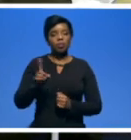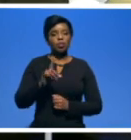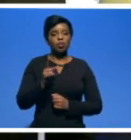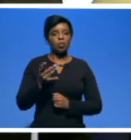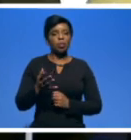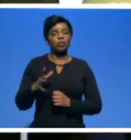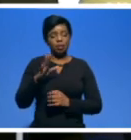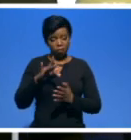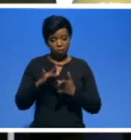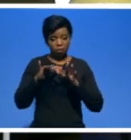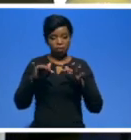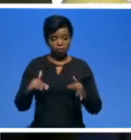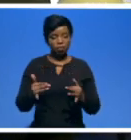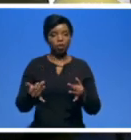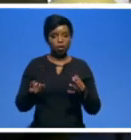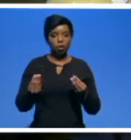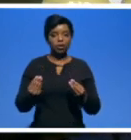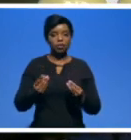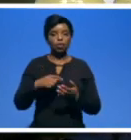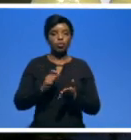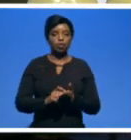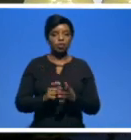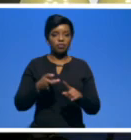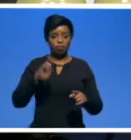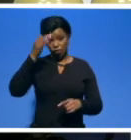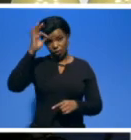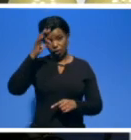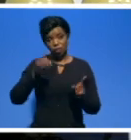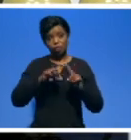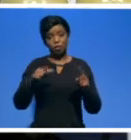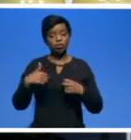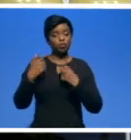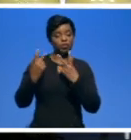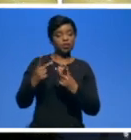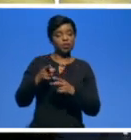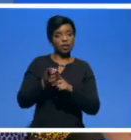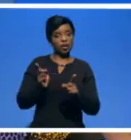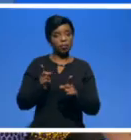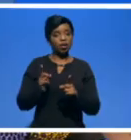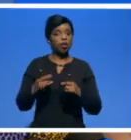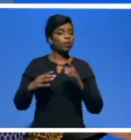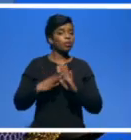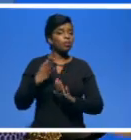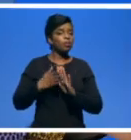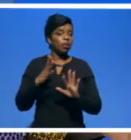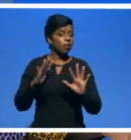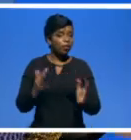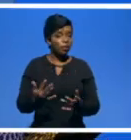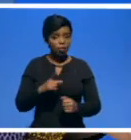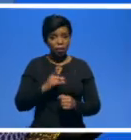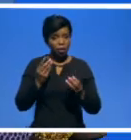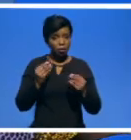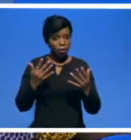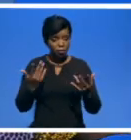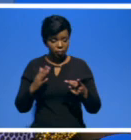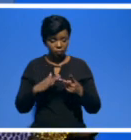hore basadi bao di business tsa bona di tlo survive jwang because ha bana experience ya pele ha bana tshelete ka lebaka